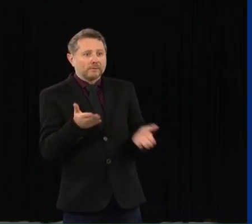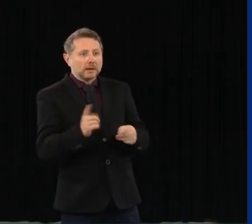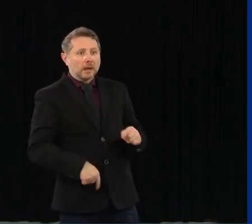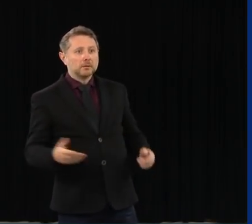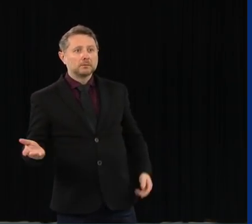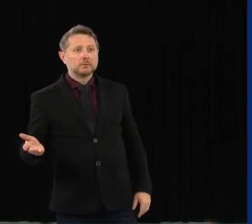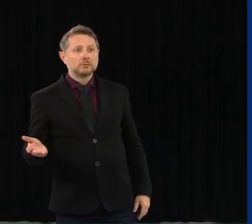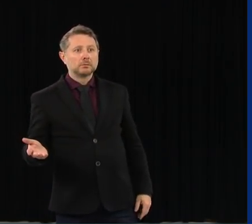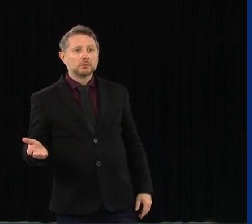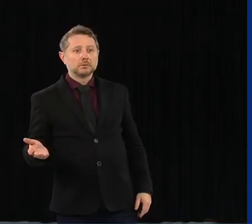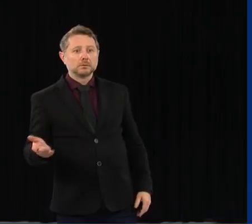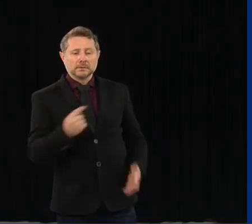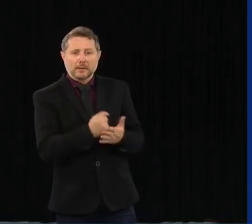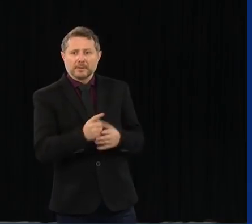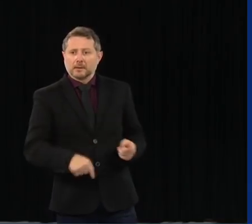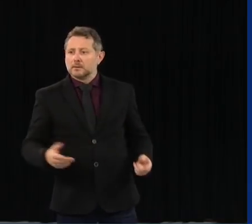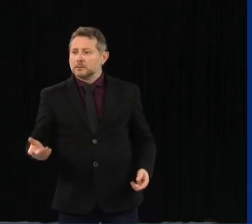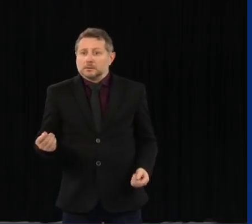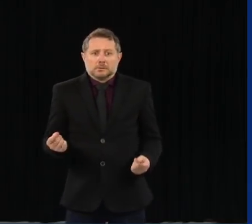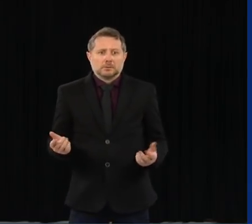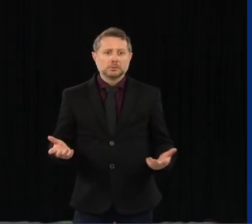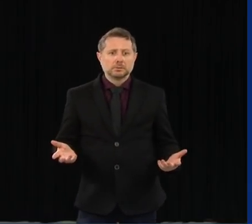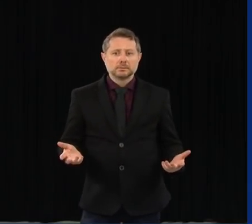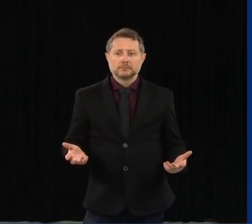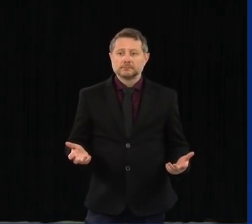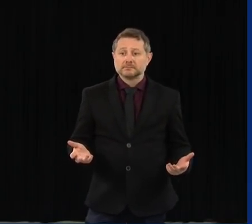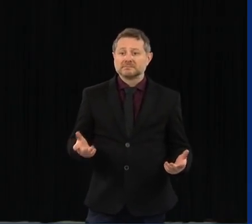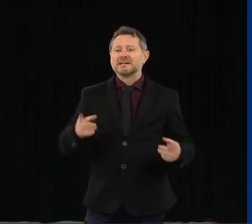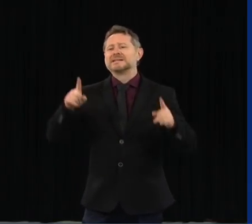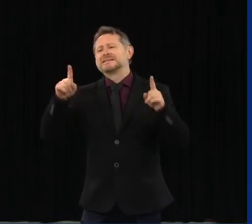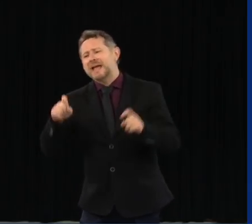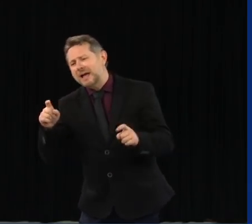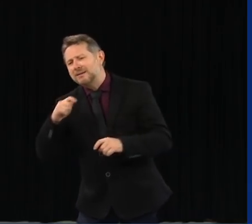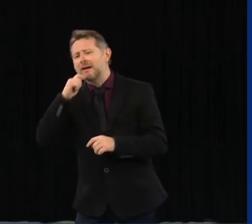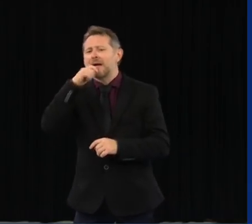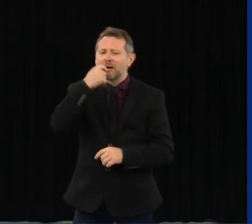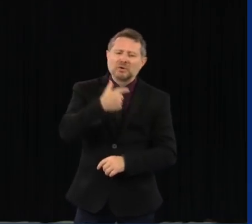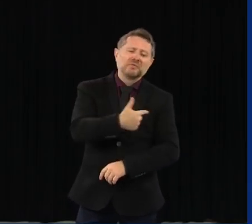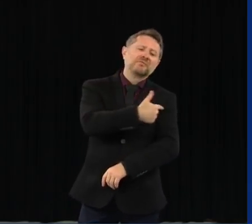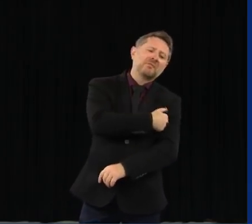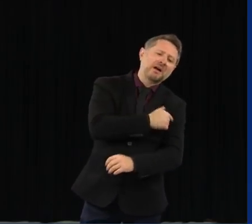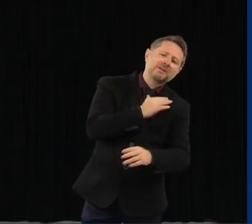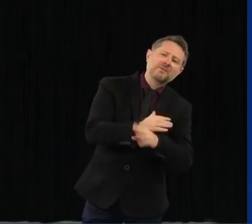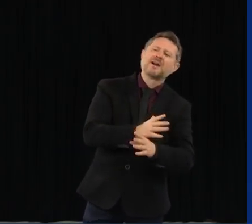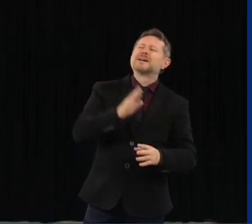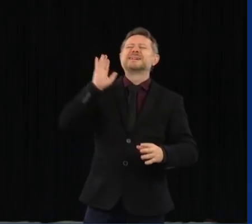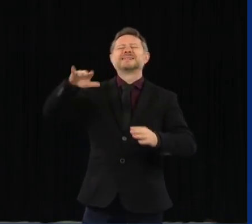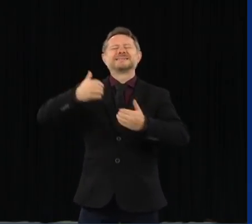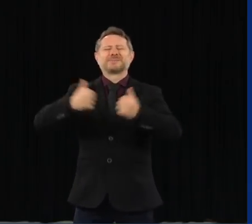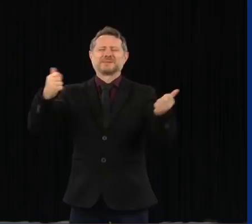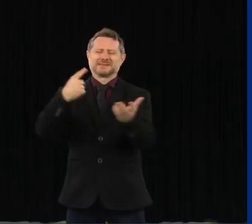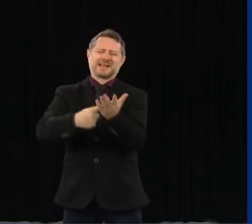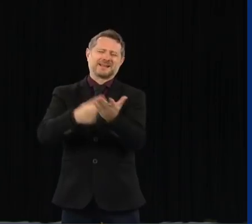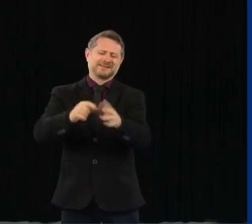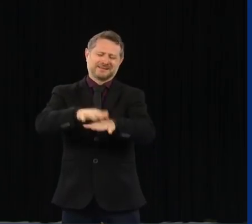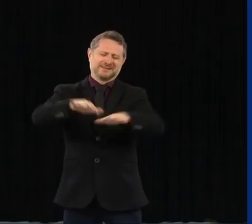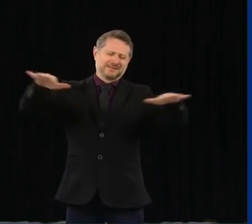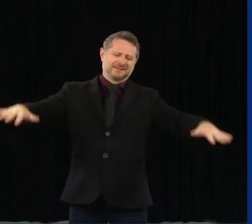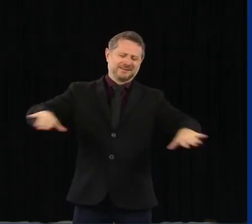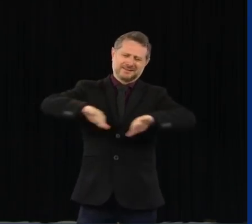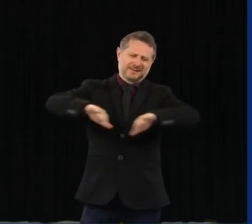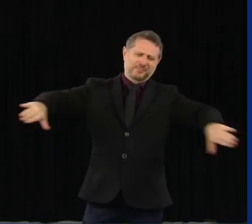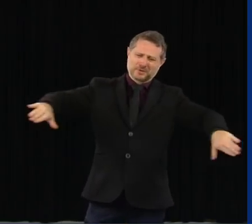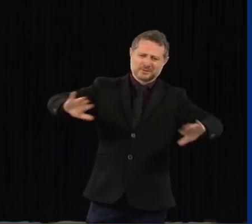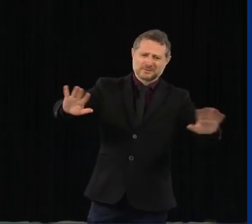all this is. Forget testing, vaccines. That's a separate project. That's not